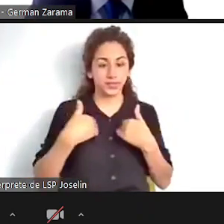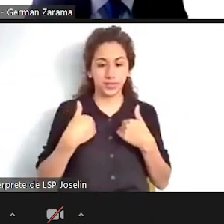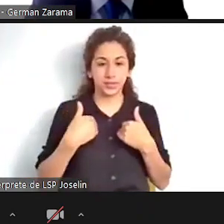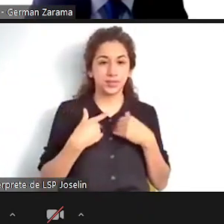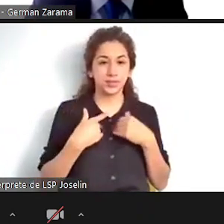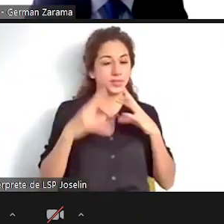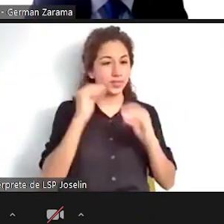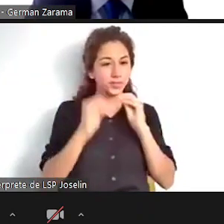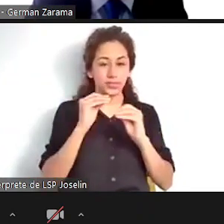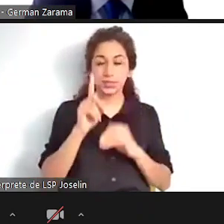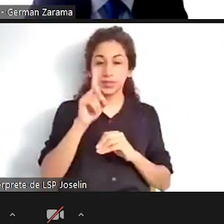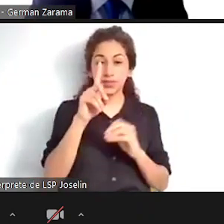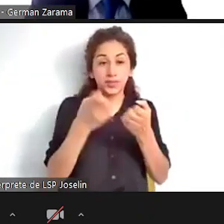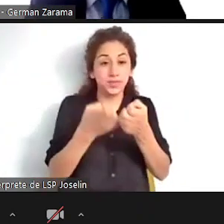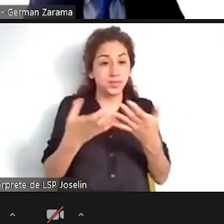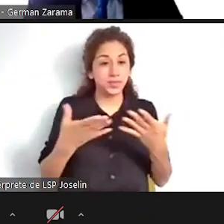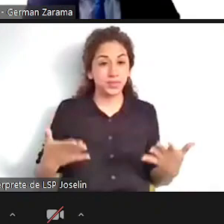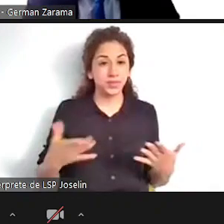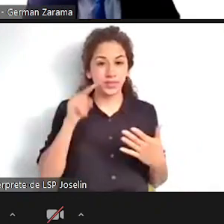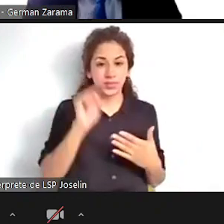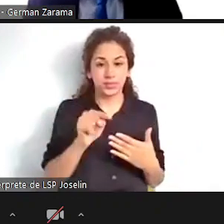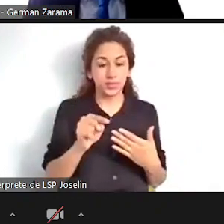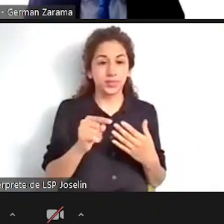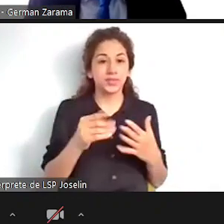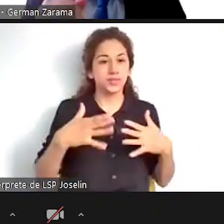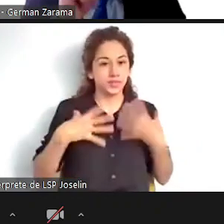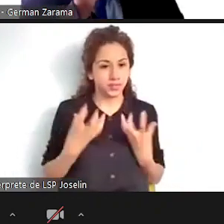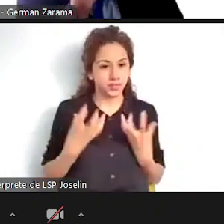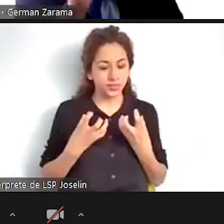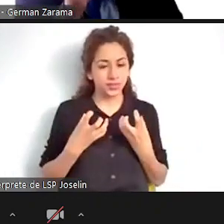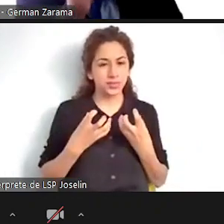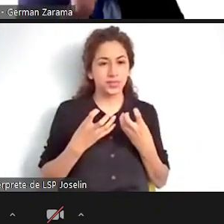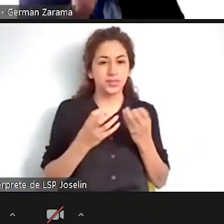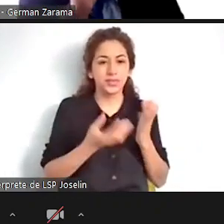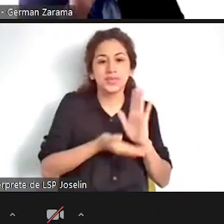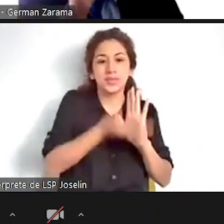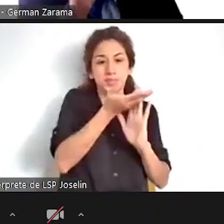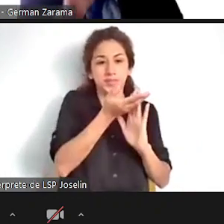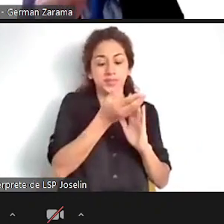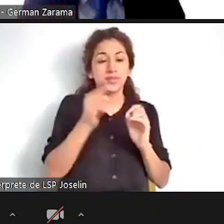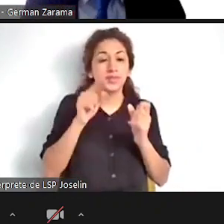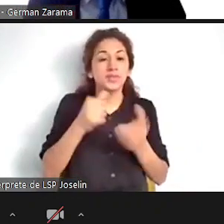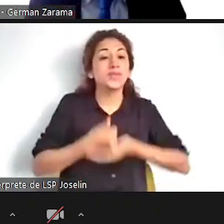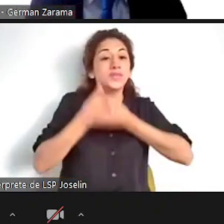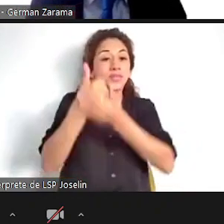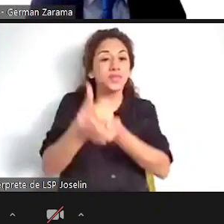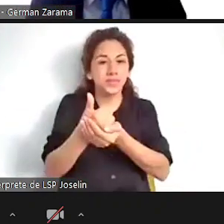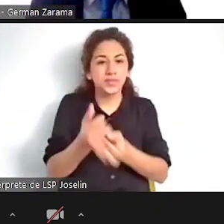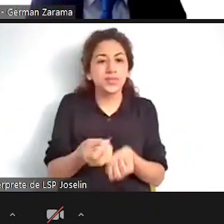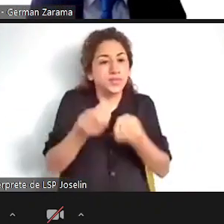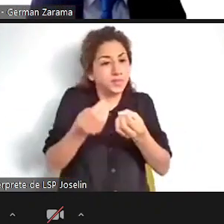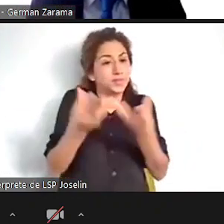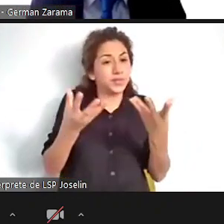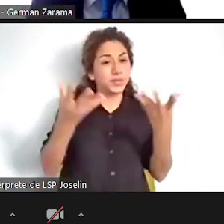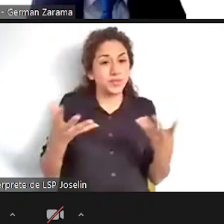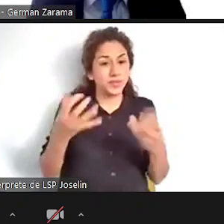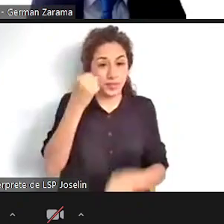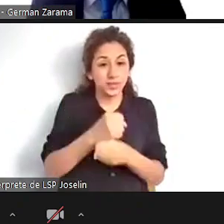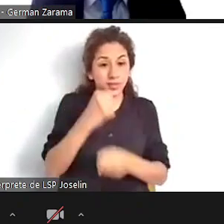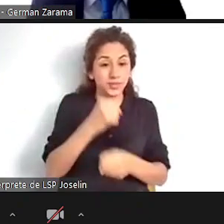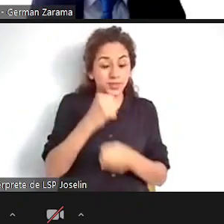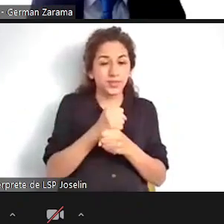to be made an element to empower this competitiveness and to help generate